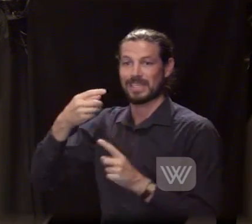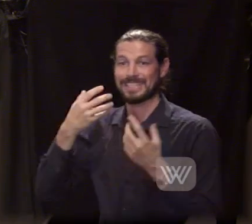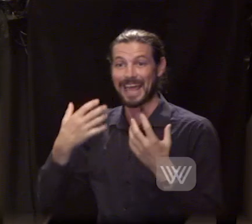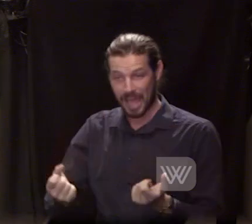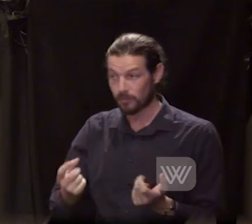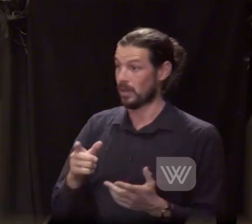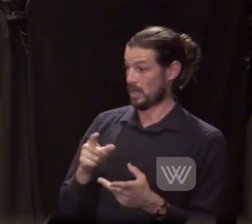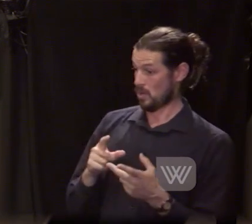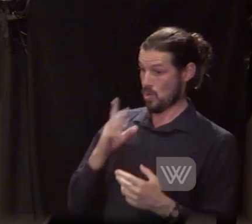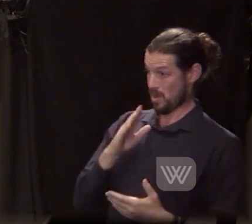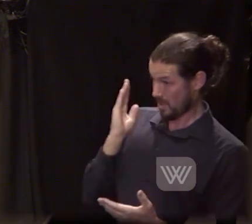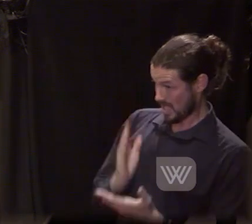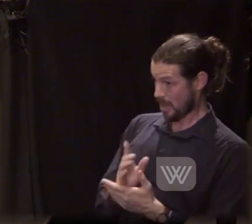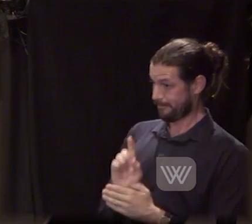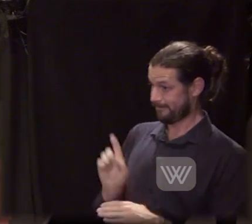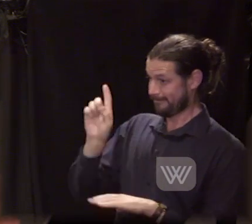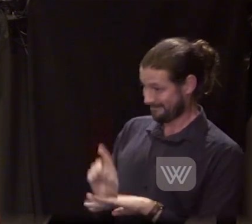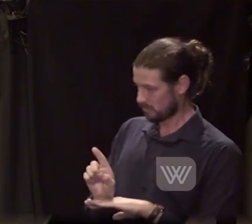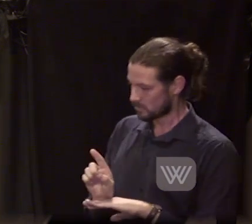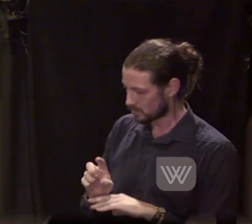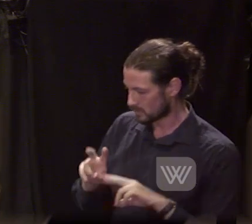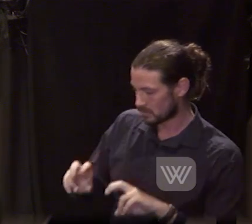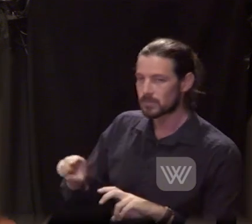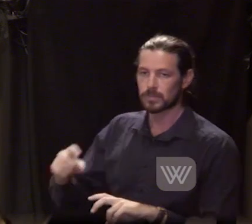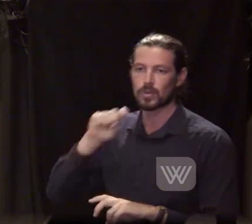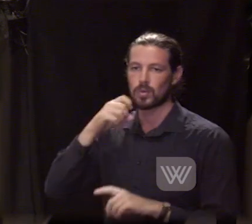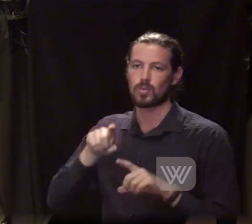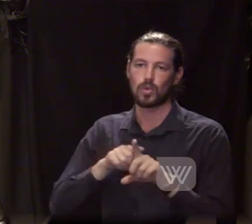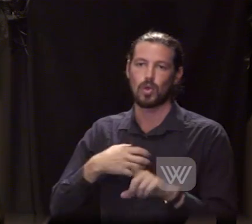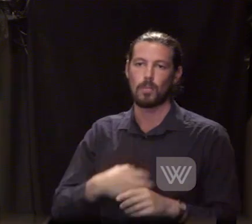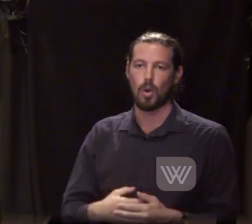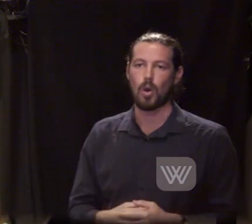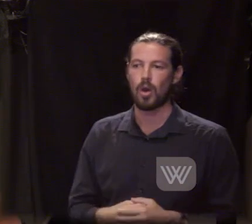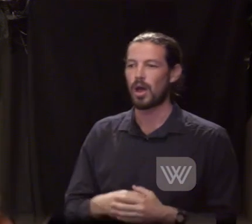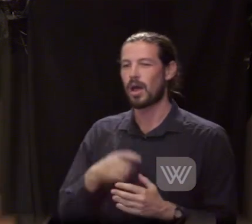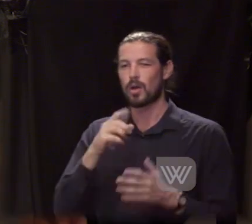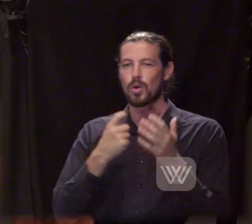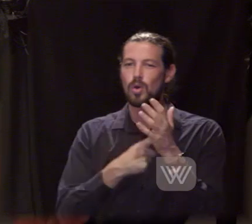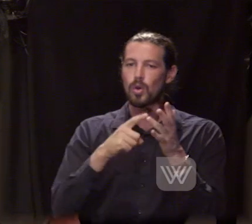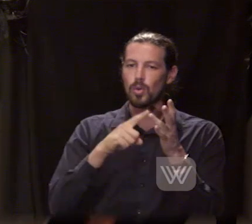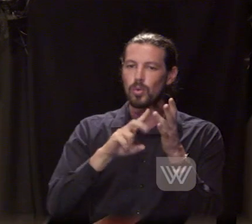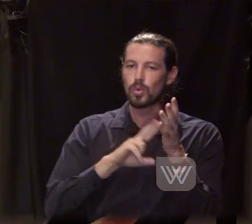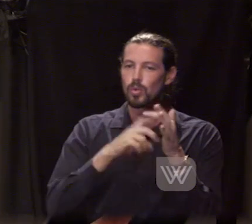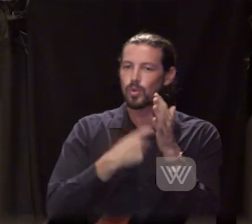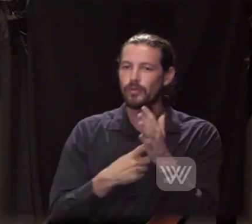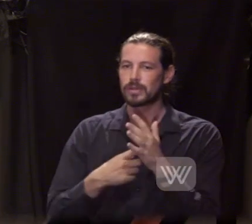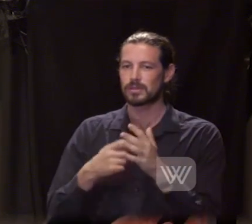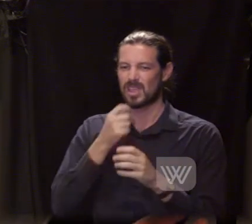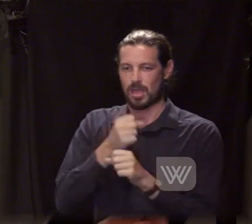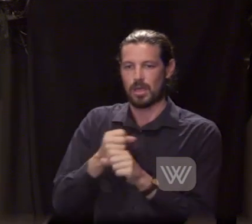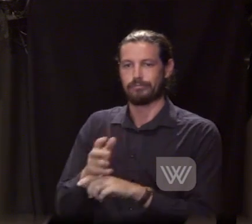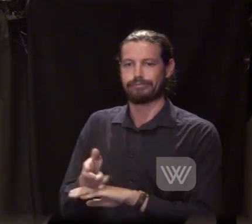arguments for sending humans to Mars, is that there are a lot of places that rovers and robots and satellite orbiters cannot